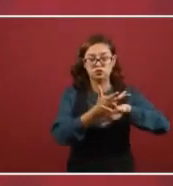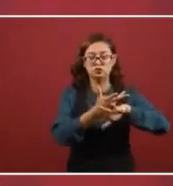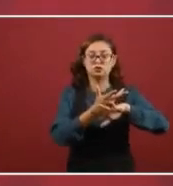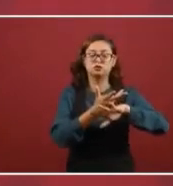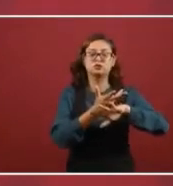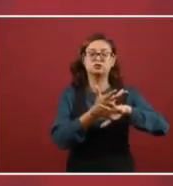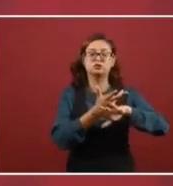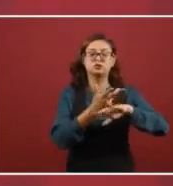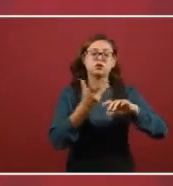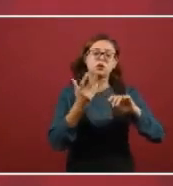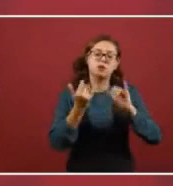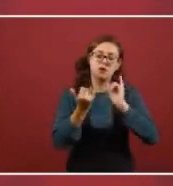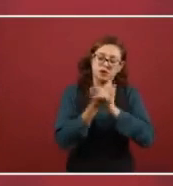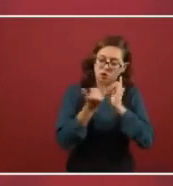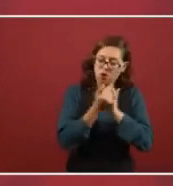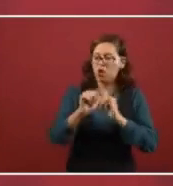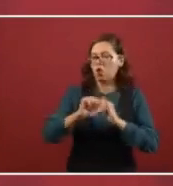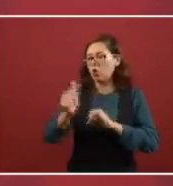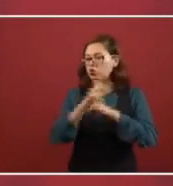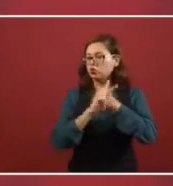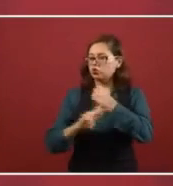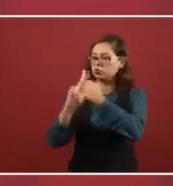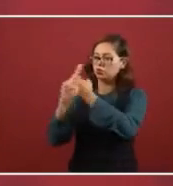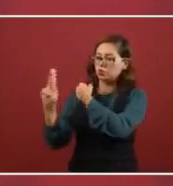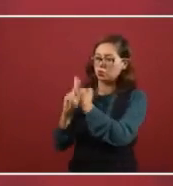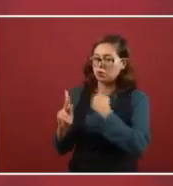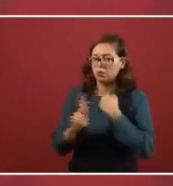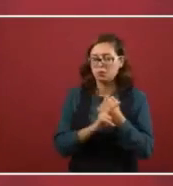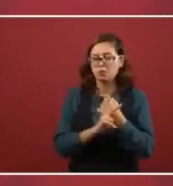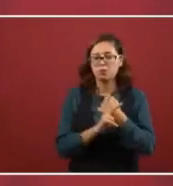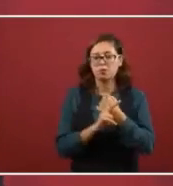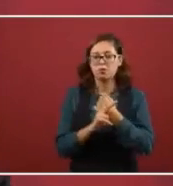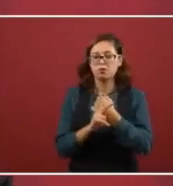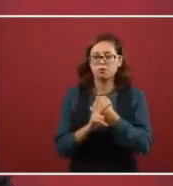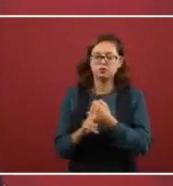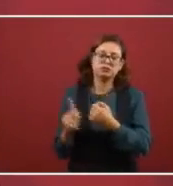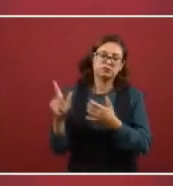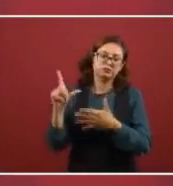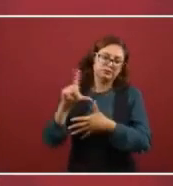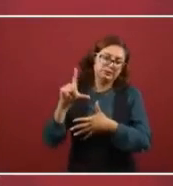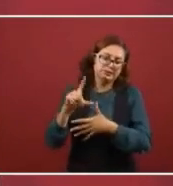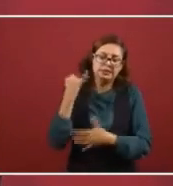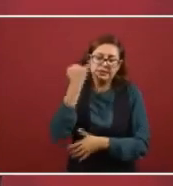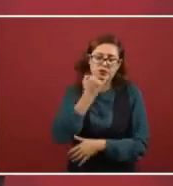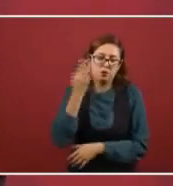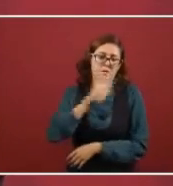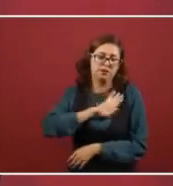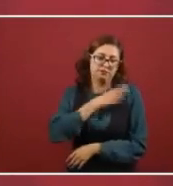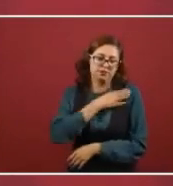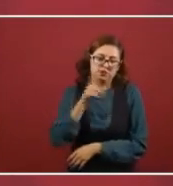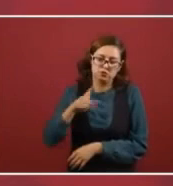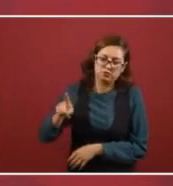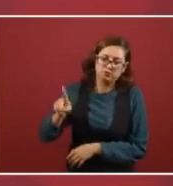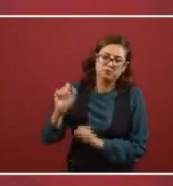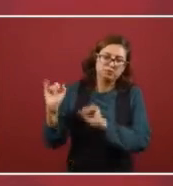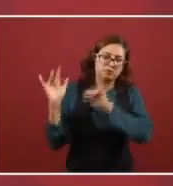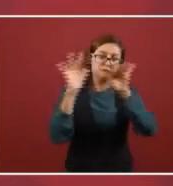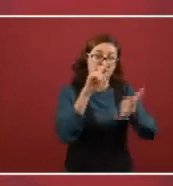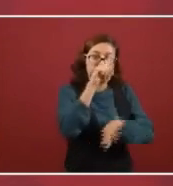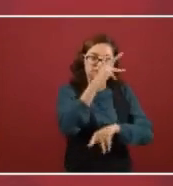American, Mexicans, and other nationalities, and the Hispanics in the U.S.